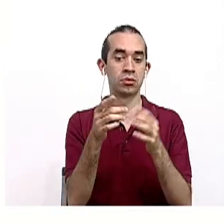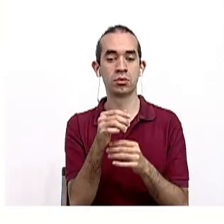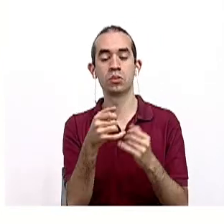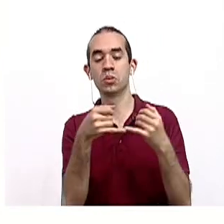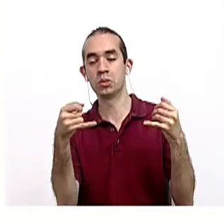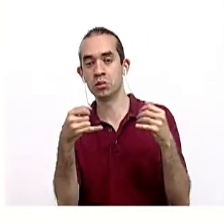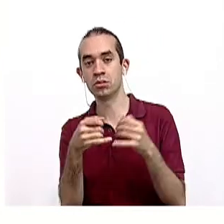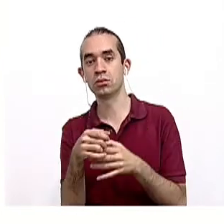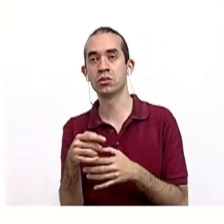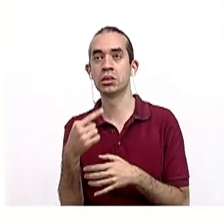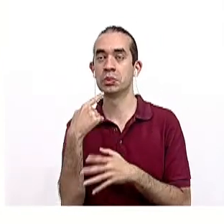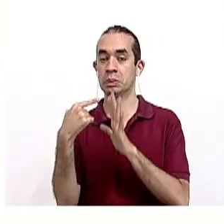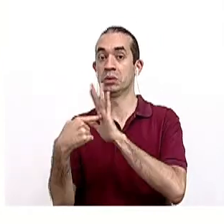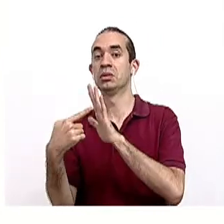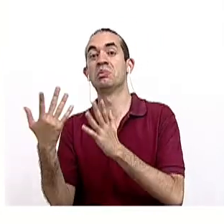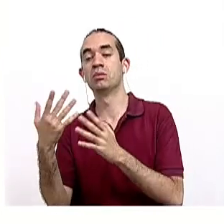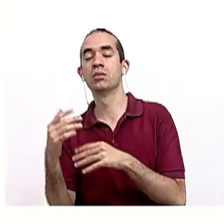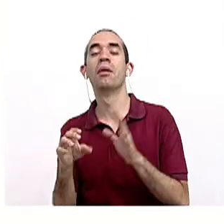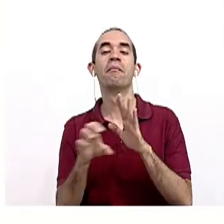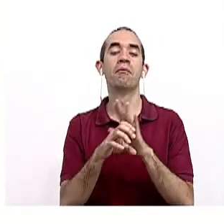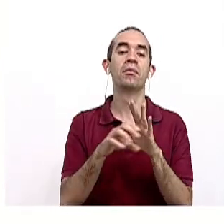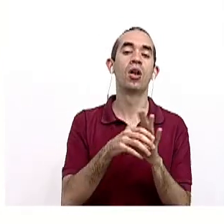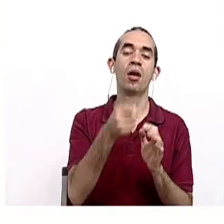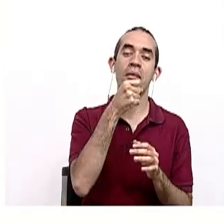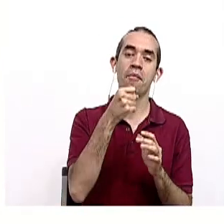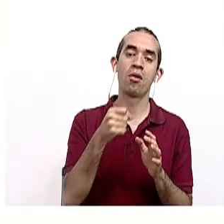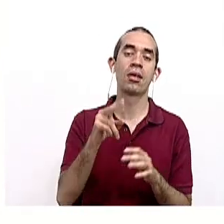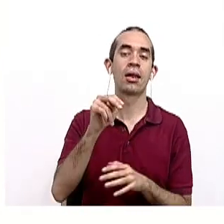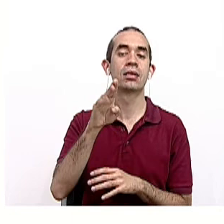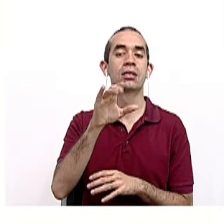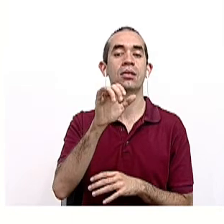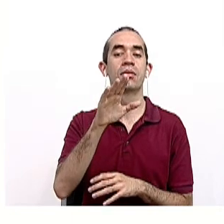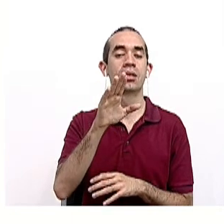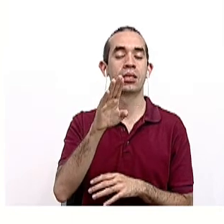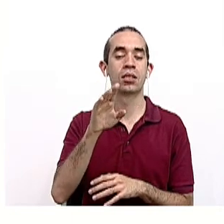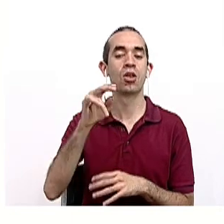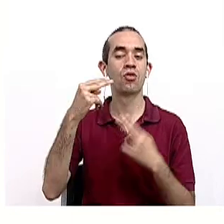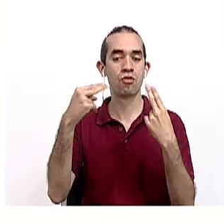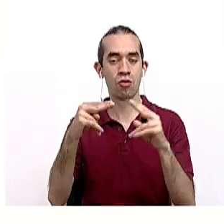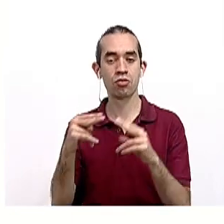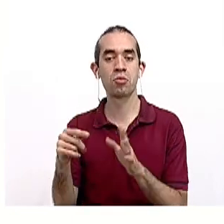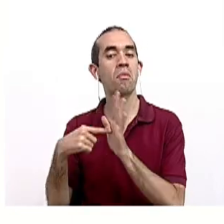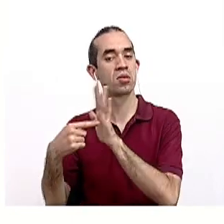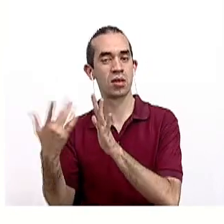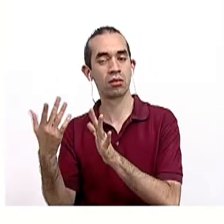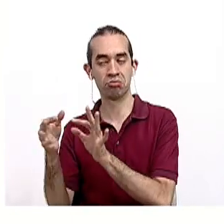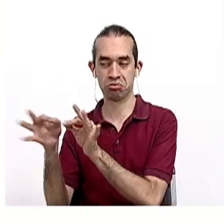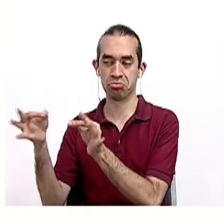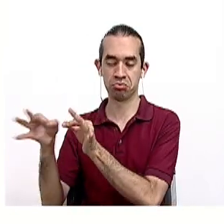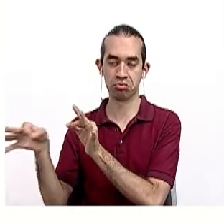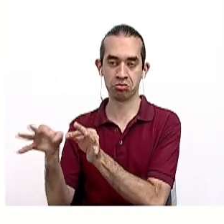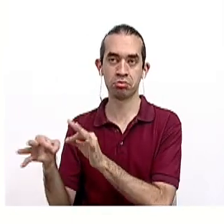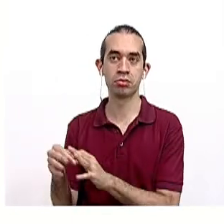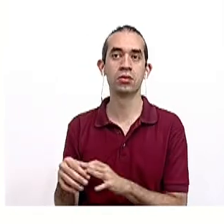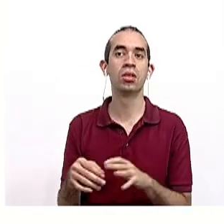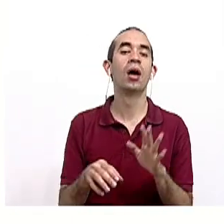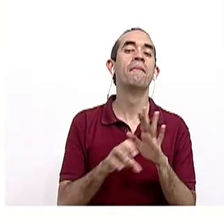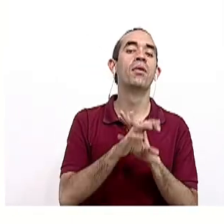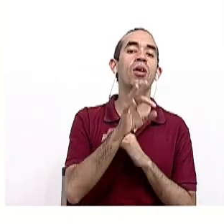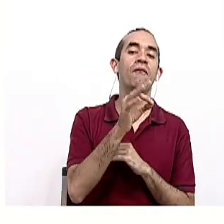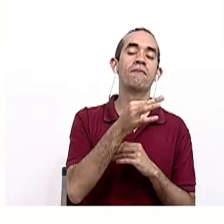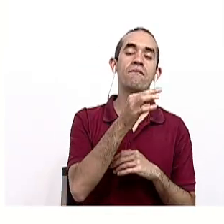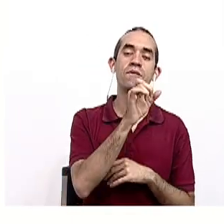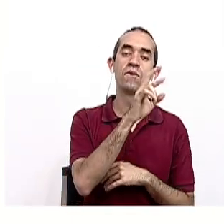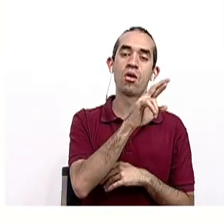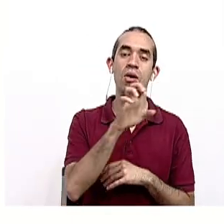from CBC News shows that, and we complete the sentence. For example, and we provide examples.